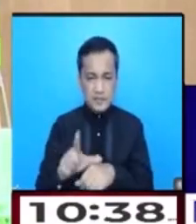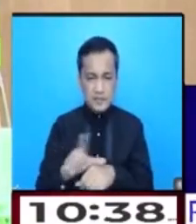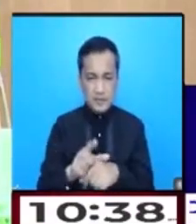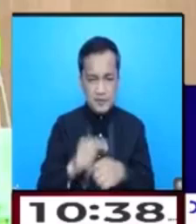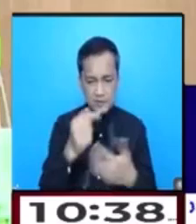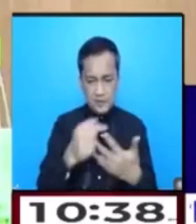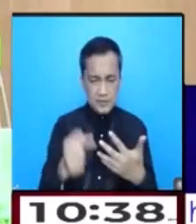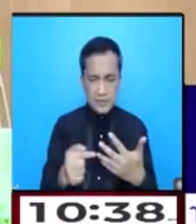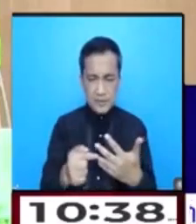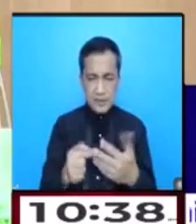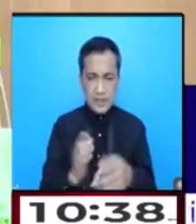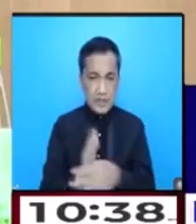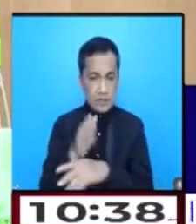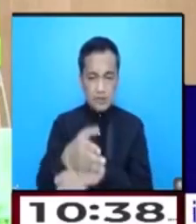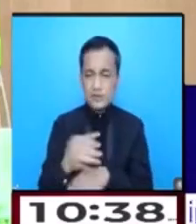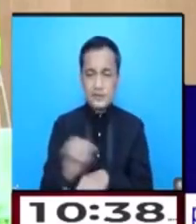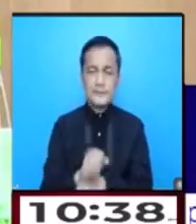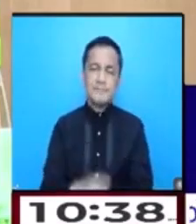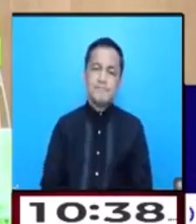No?